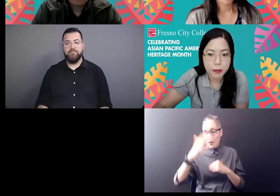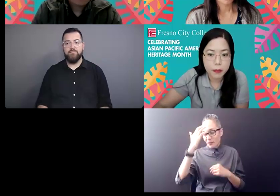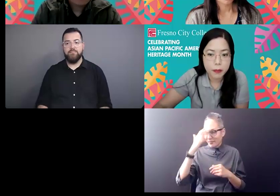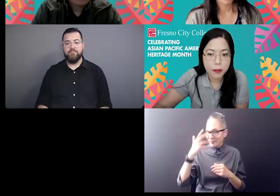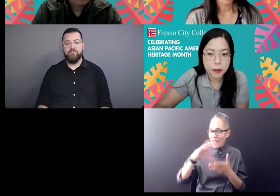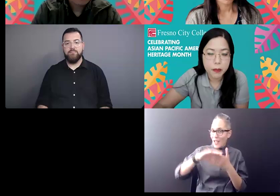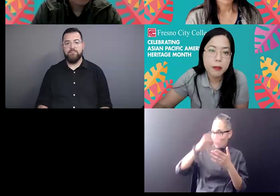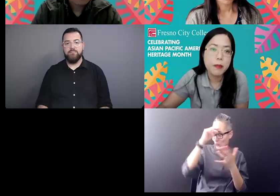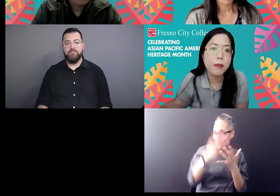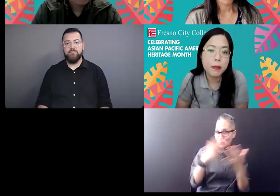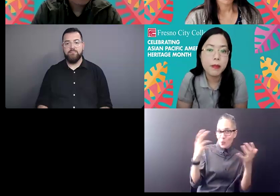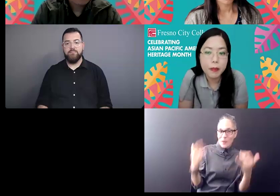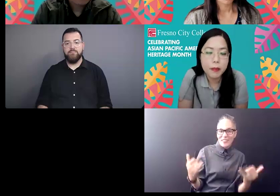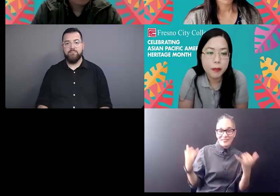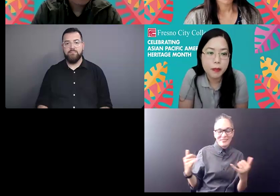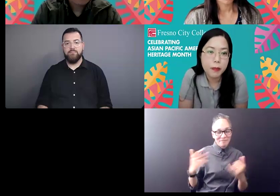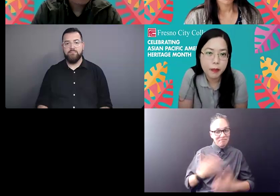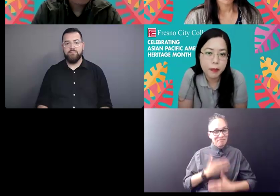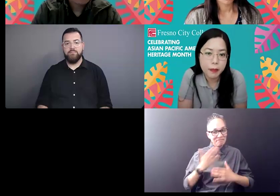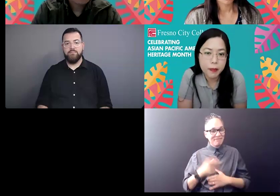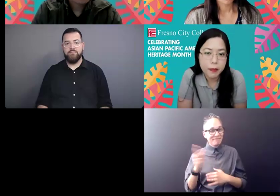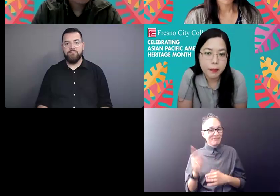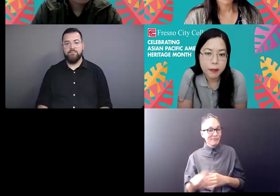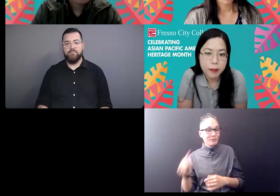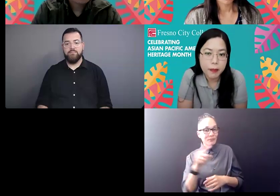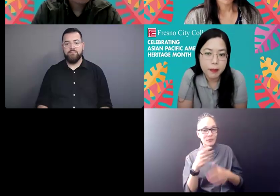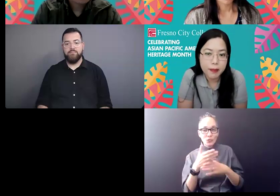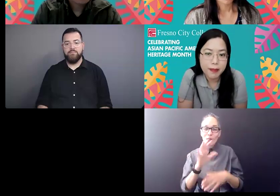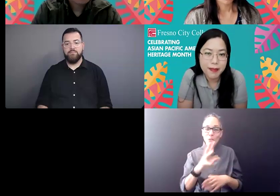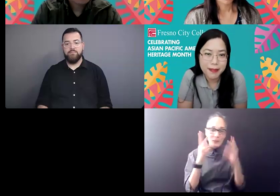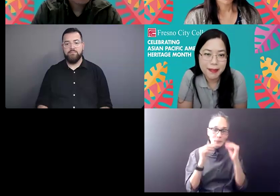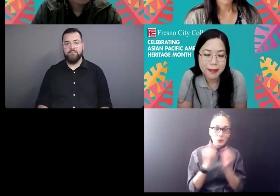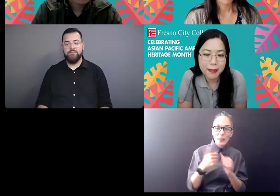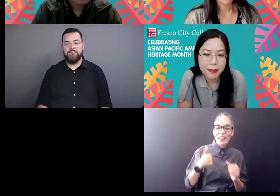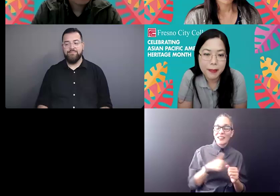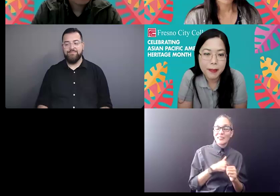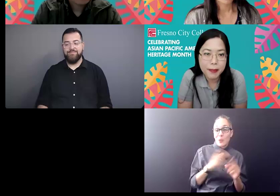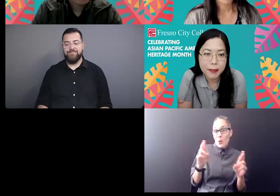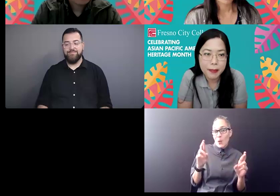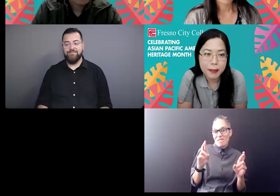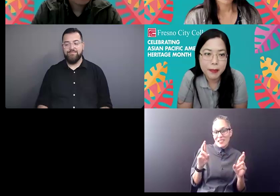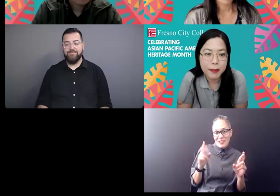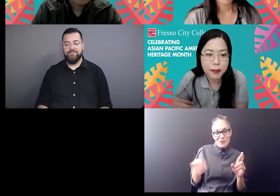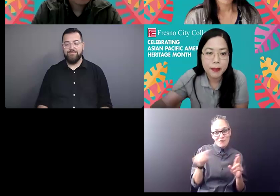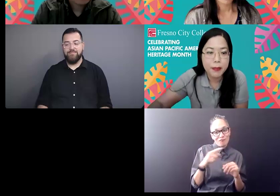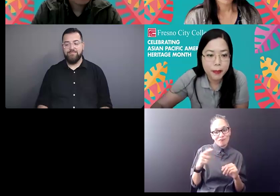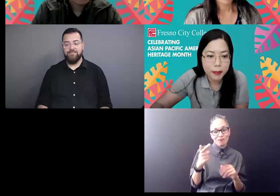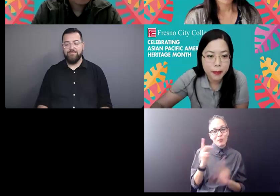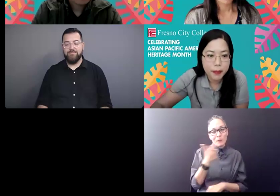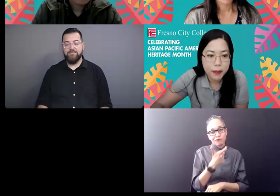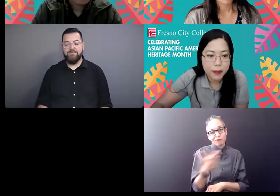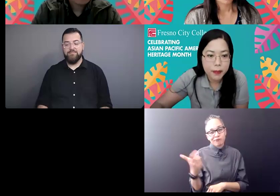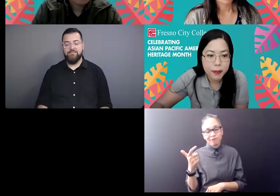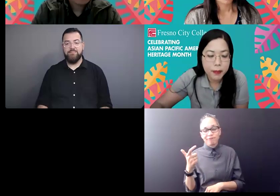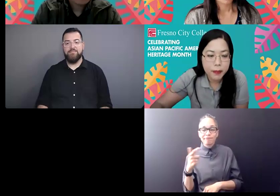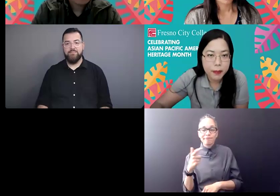about each of you. And I'm glad that you're able to share your experience with us. And hopefully our attendees have taken a lot away that